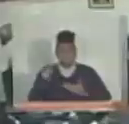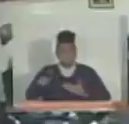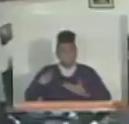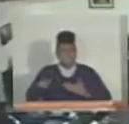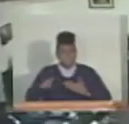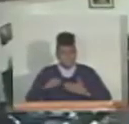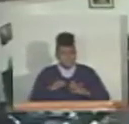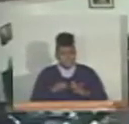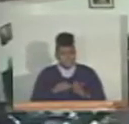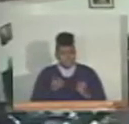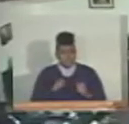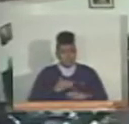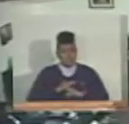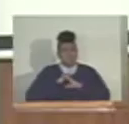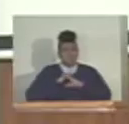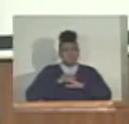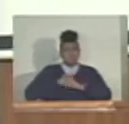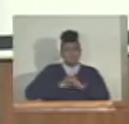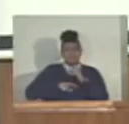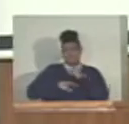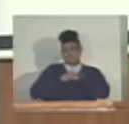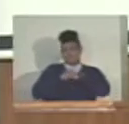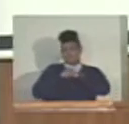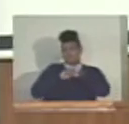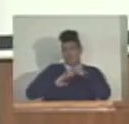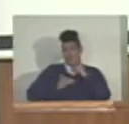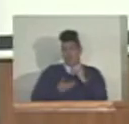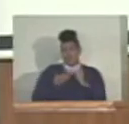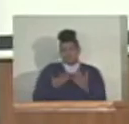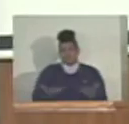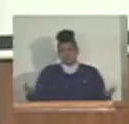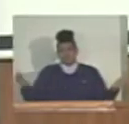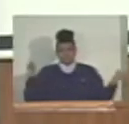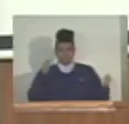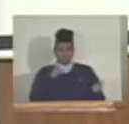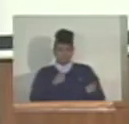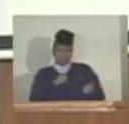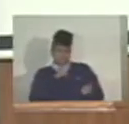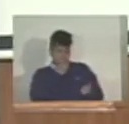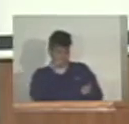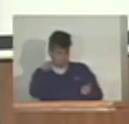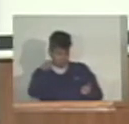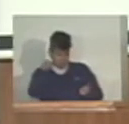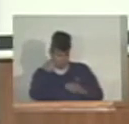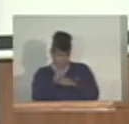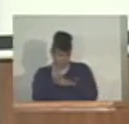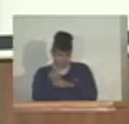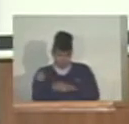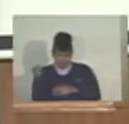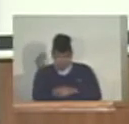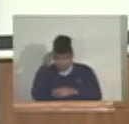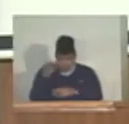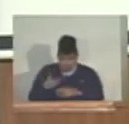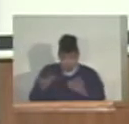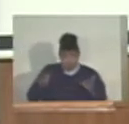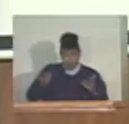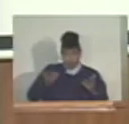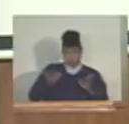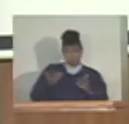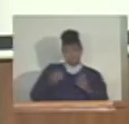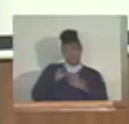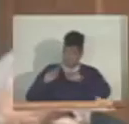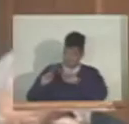Petrojam. The opposition had questions. Could the minister indicate what options the government of Jamaica is